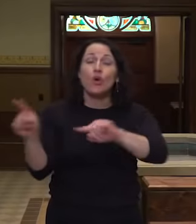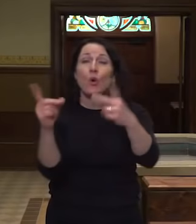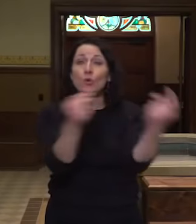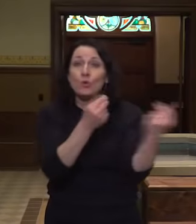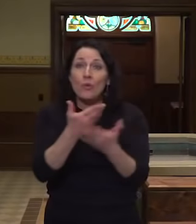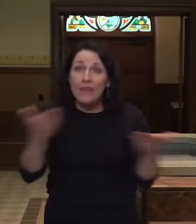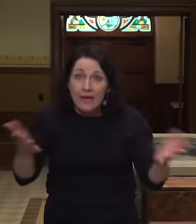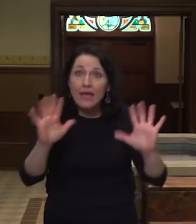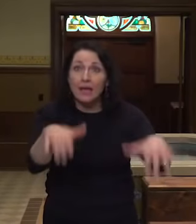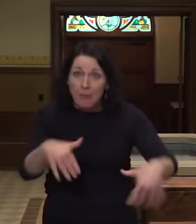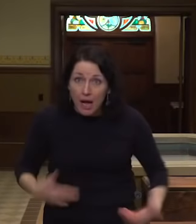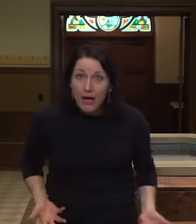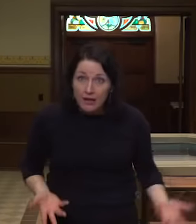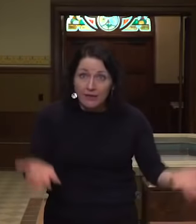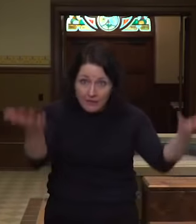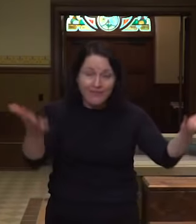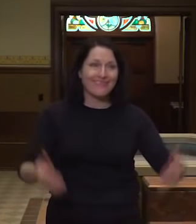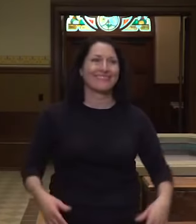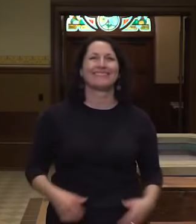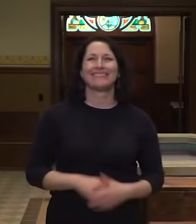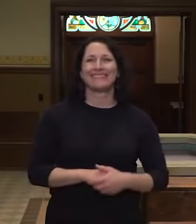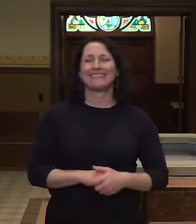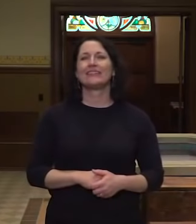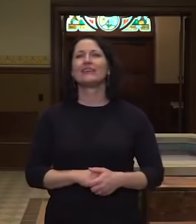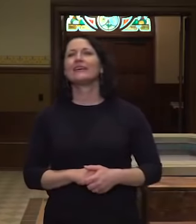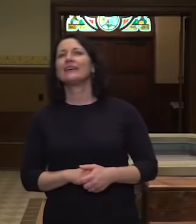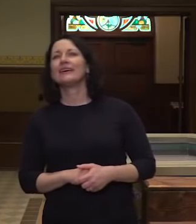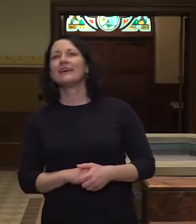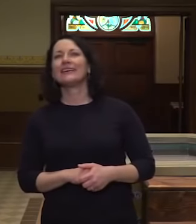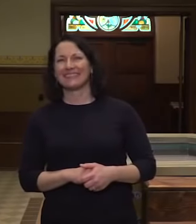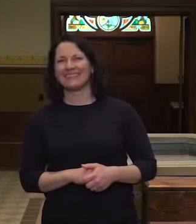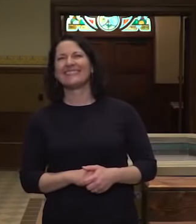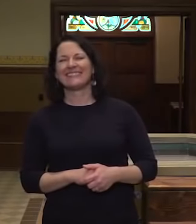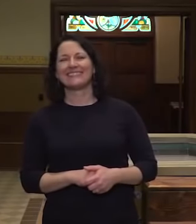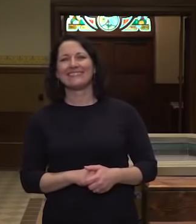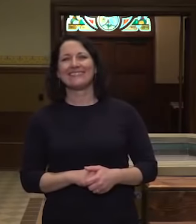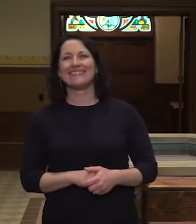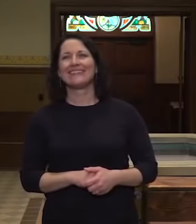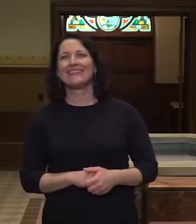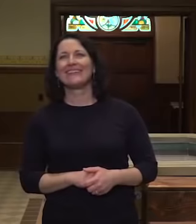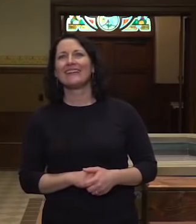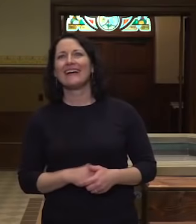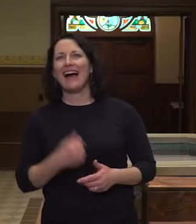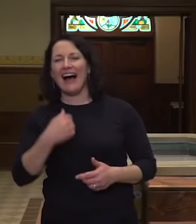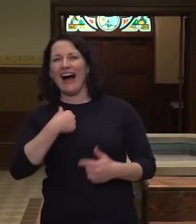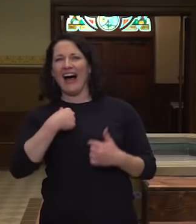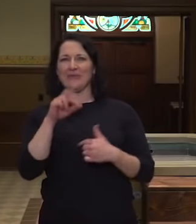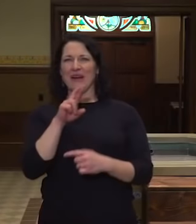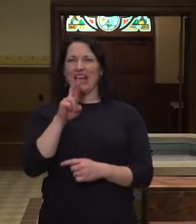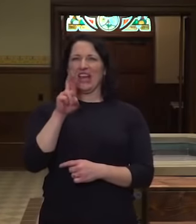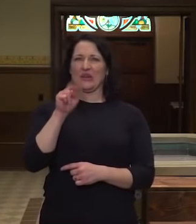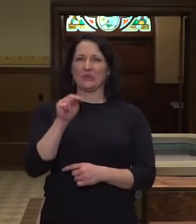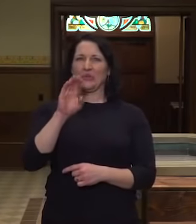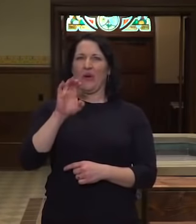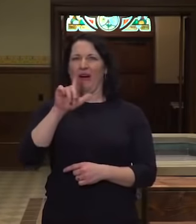faith alive. My niece gave me this. Oh, that's... I'm a runkle.